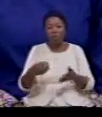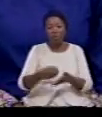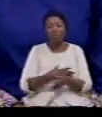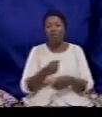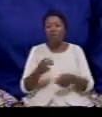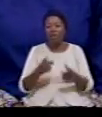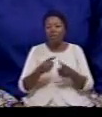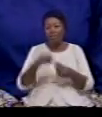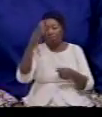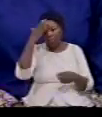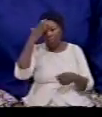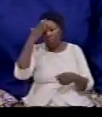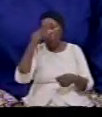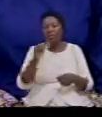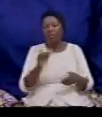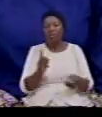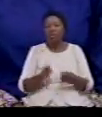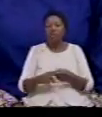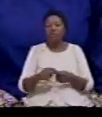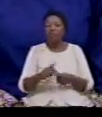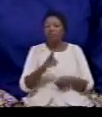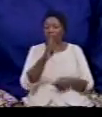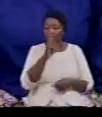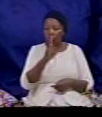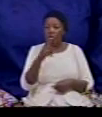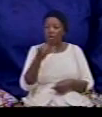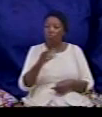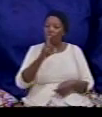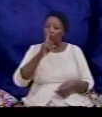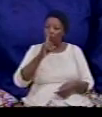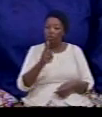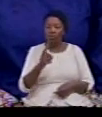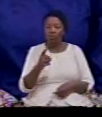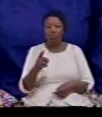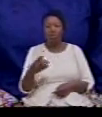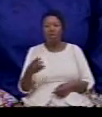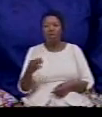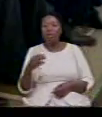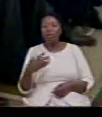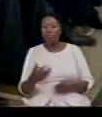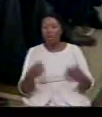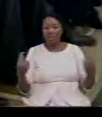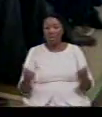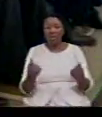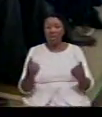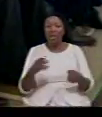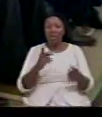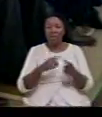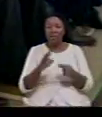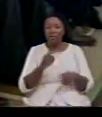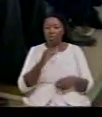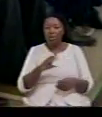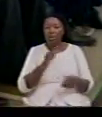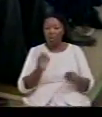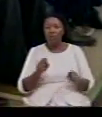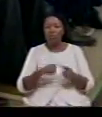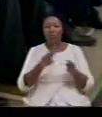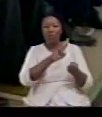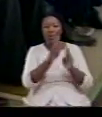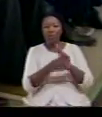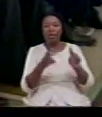in the victim, to ensure accurate diagnosis in order to prevent error in judgment. Number